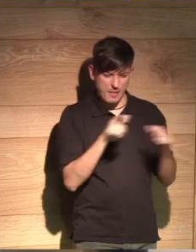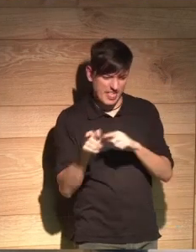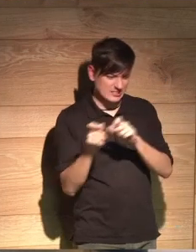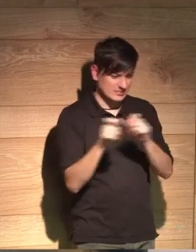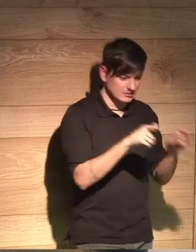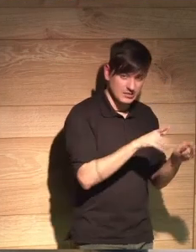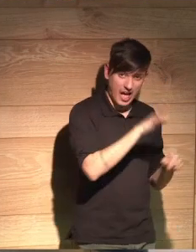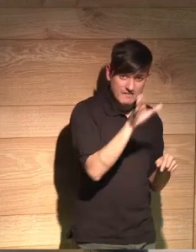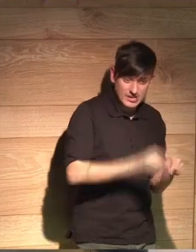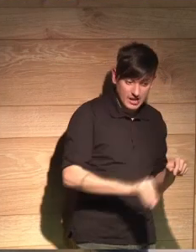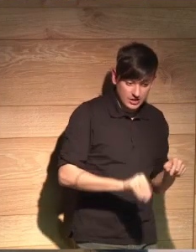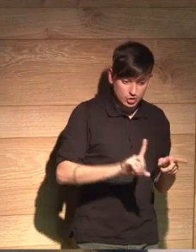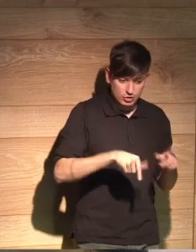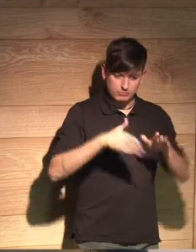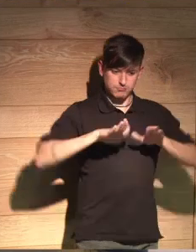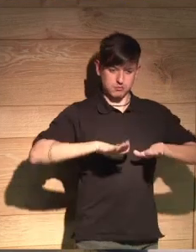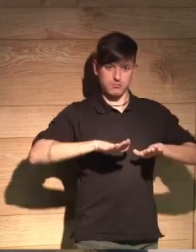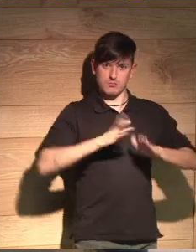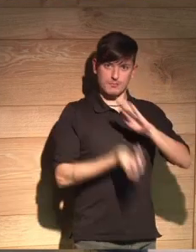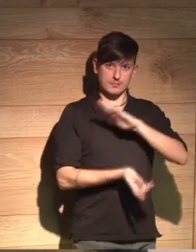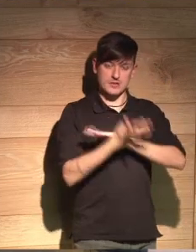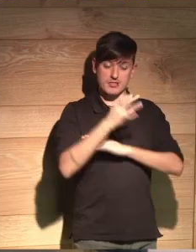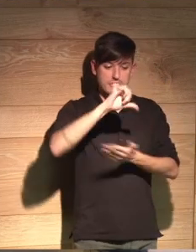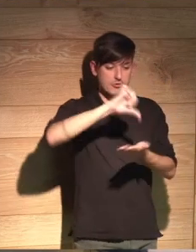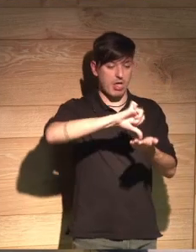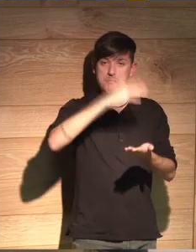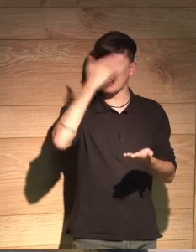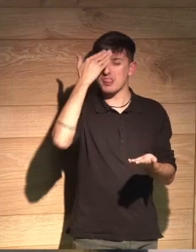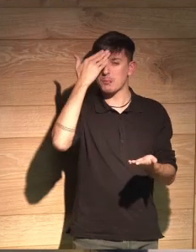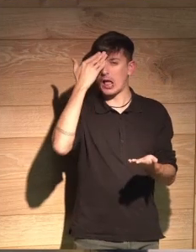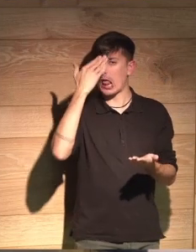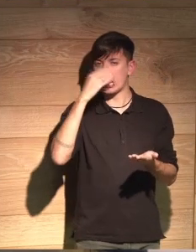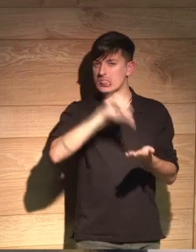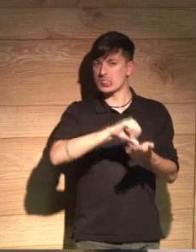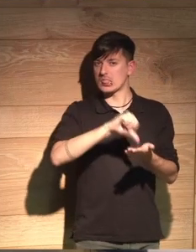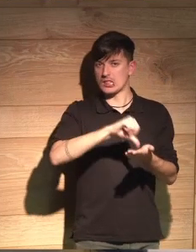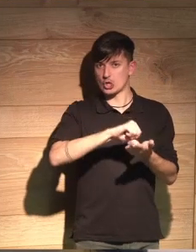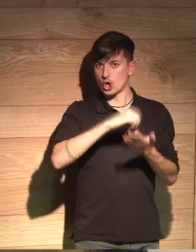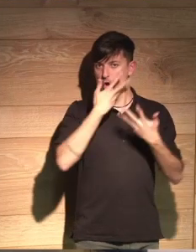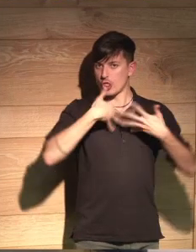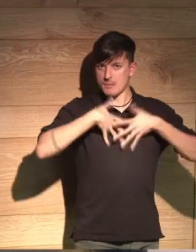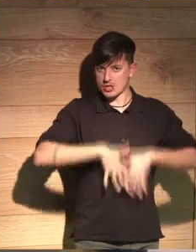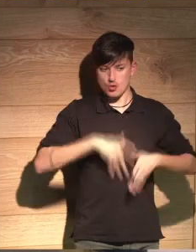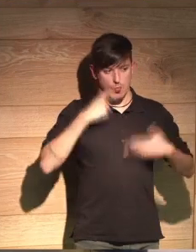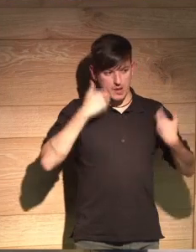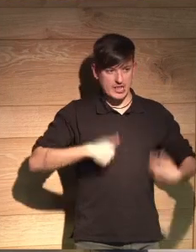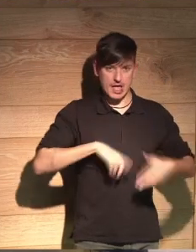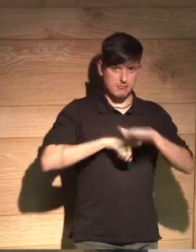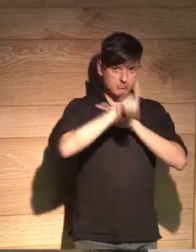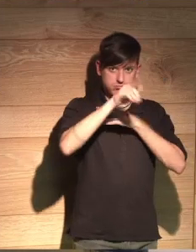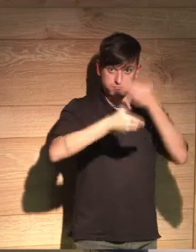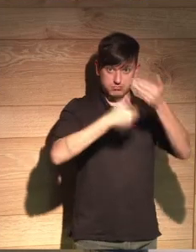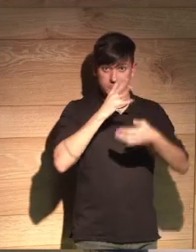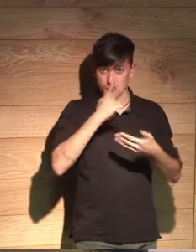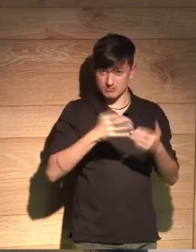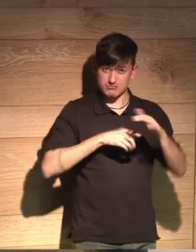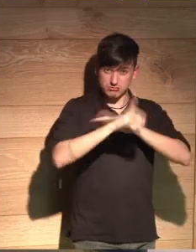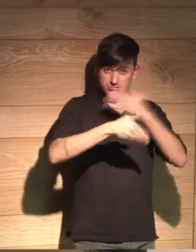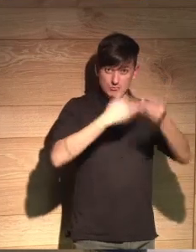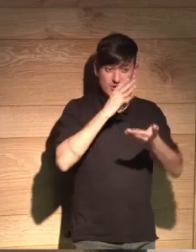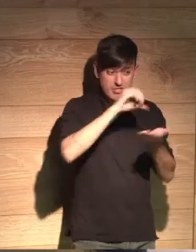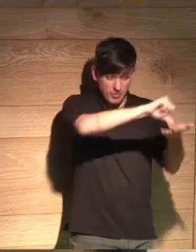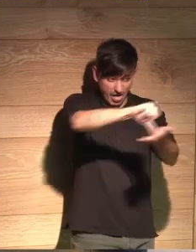and nomads in Africa to create cities that are the main area of knowledge of